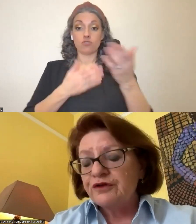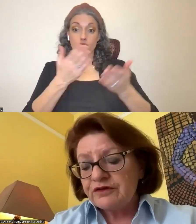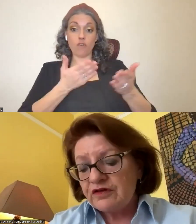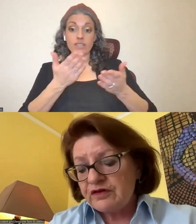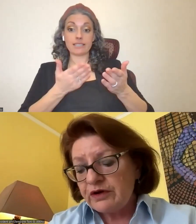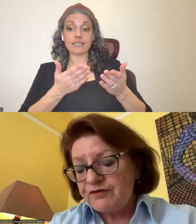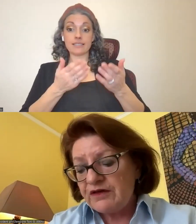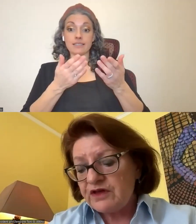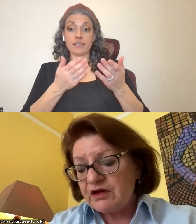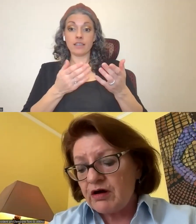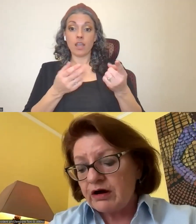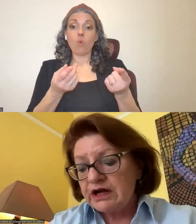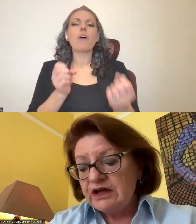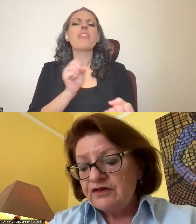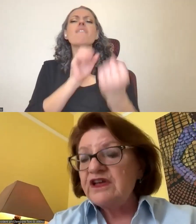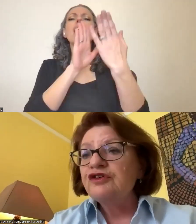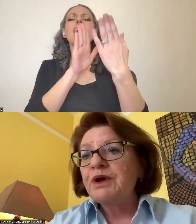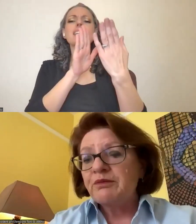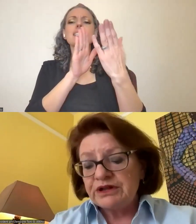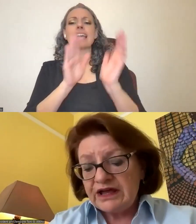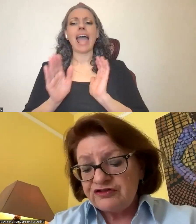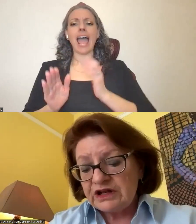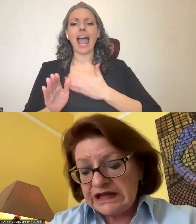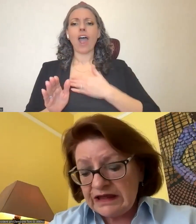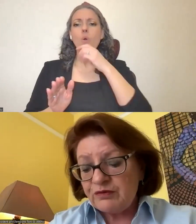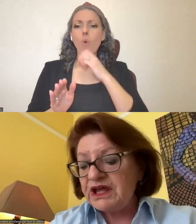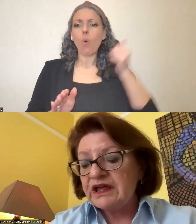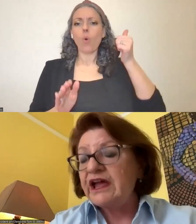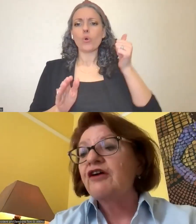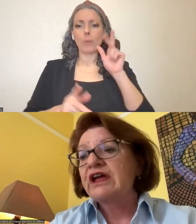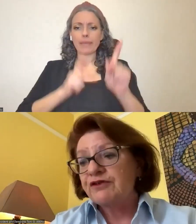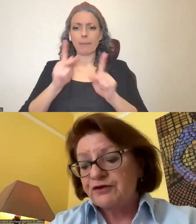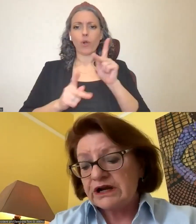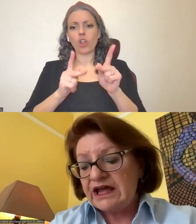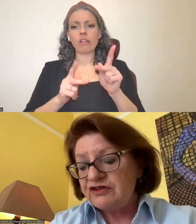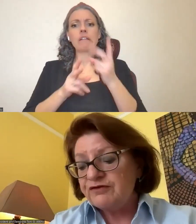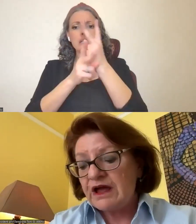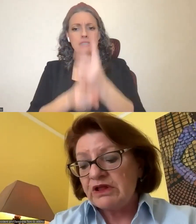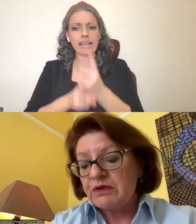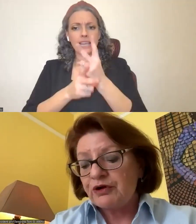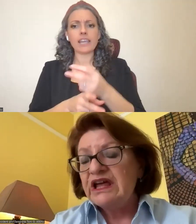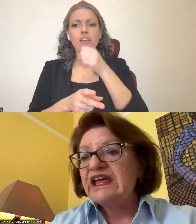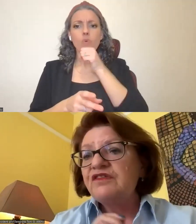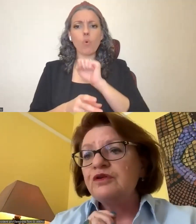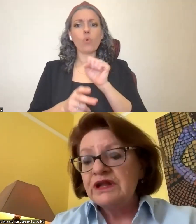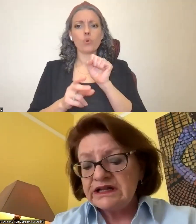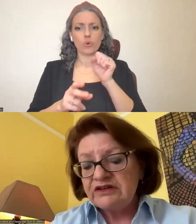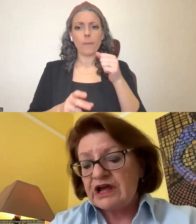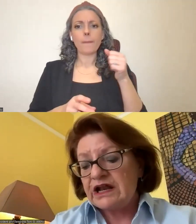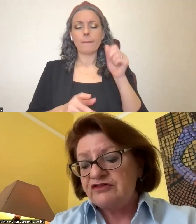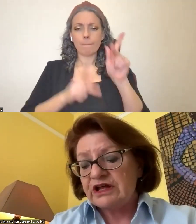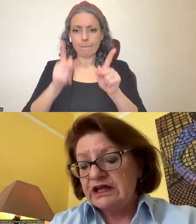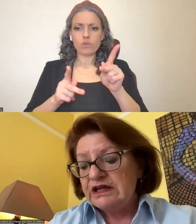critical services, and what's facing our senior population is. Being a caregiver for an aging family member is